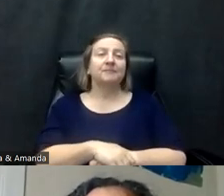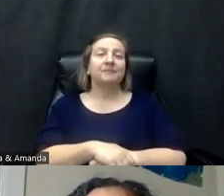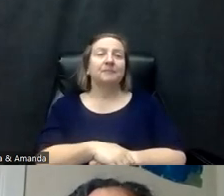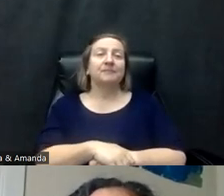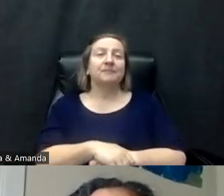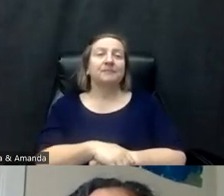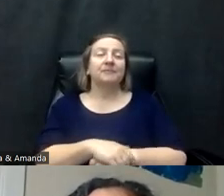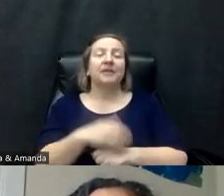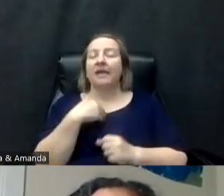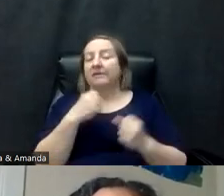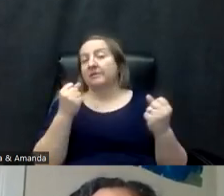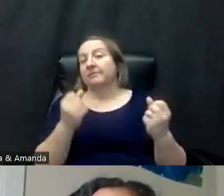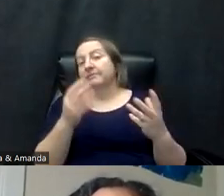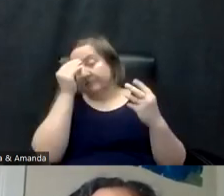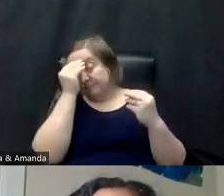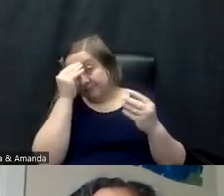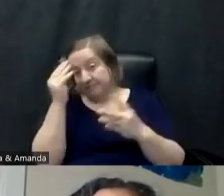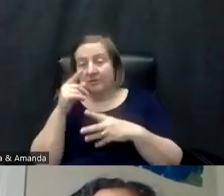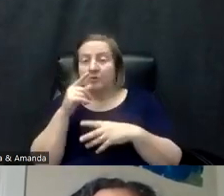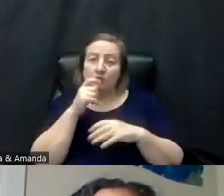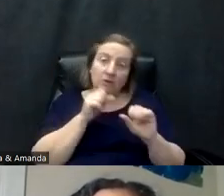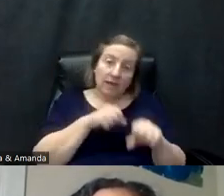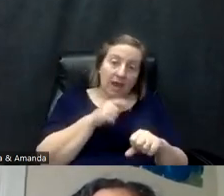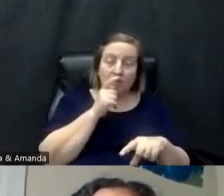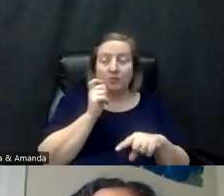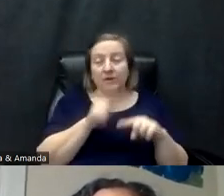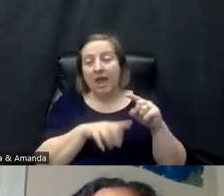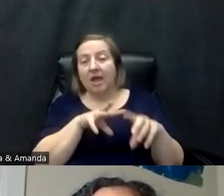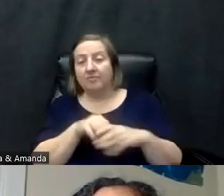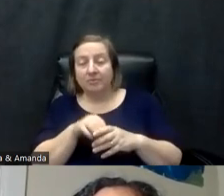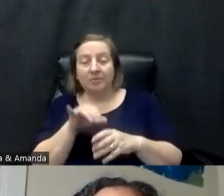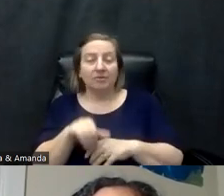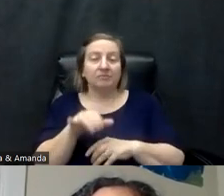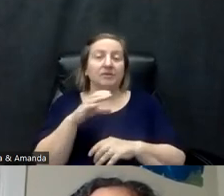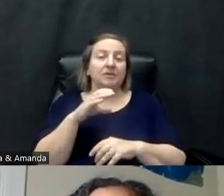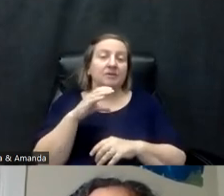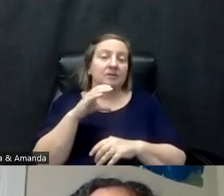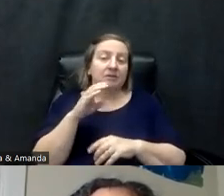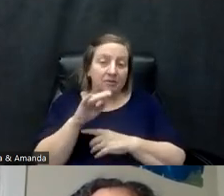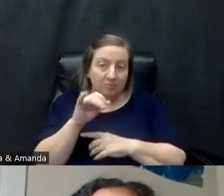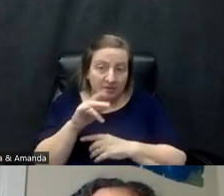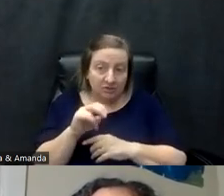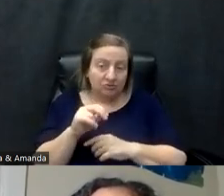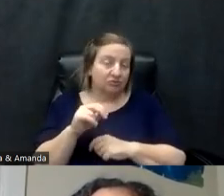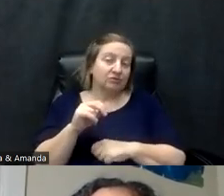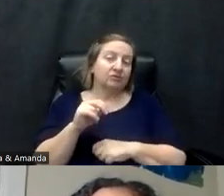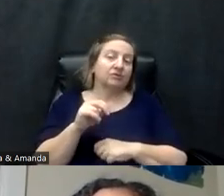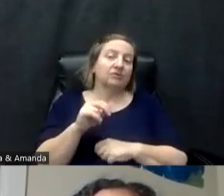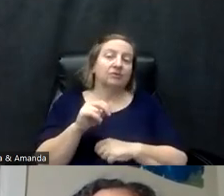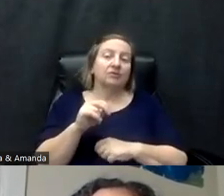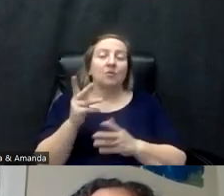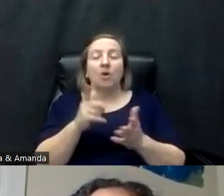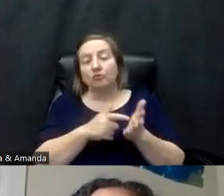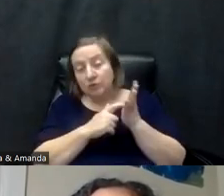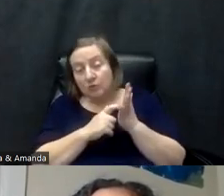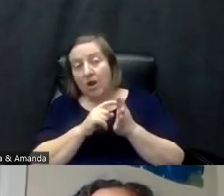And there's a whole bunch of information about who can or cannot be part of this commission, how to, you know, the